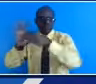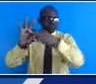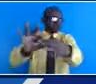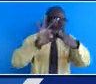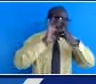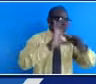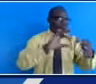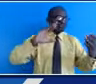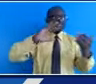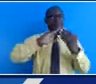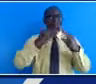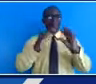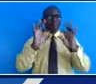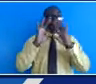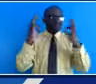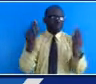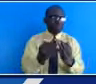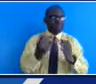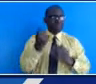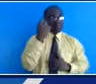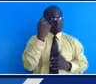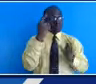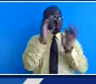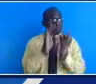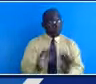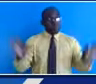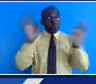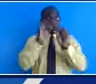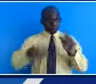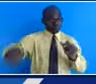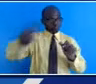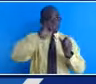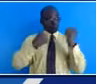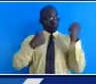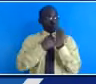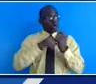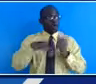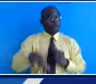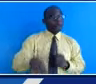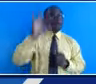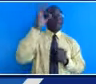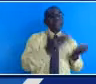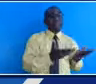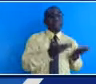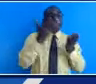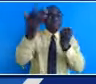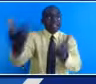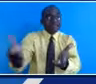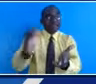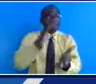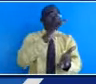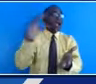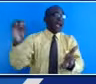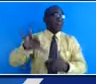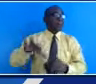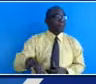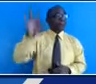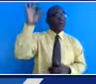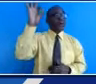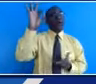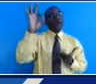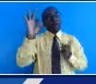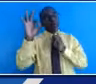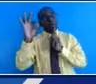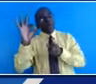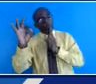takeout and delivery service we've been offering. And to be cautiously optimistic is what we all have to do. We're making the